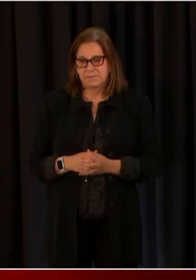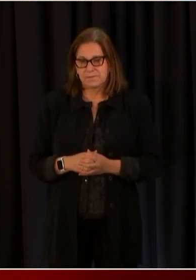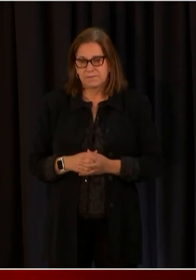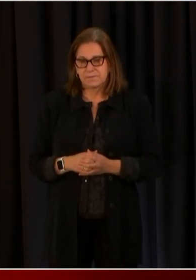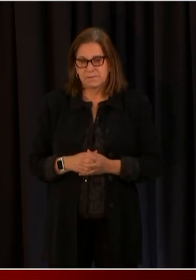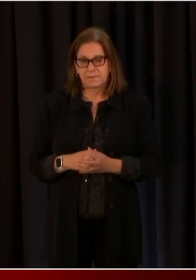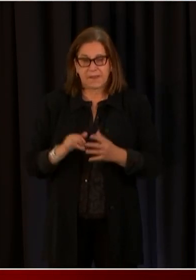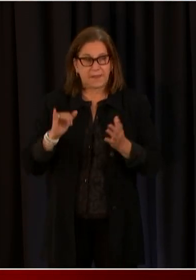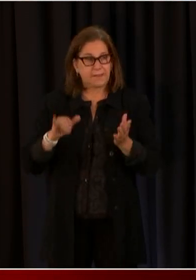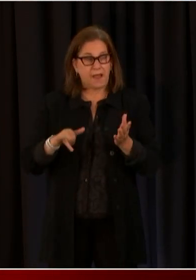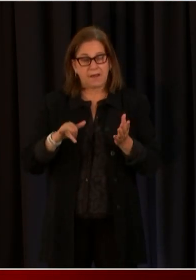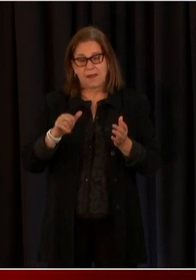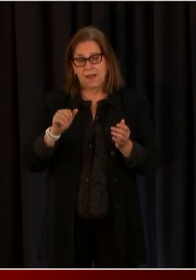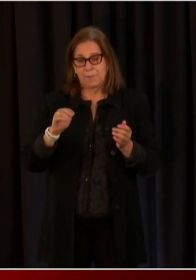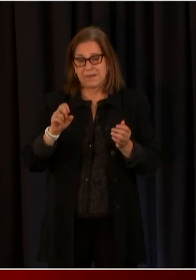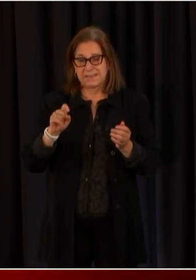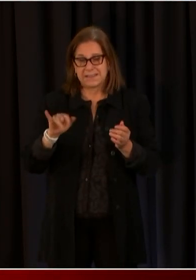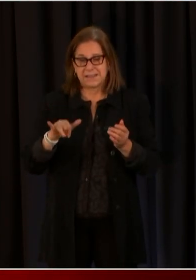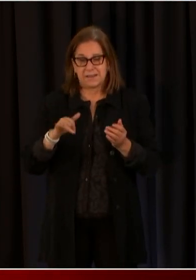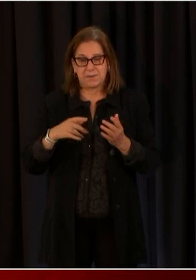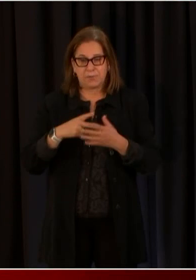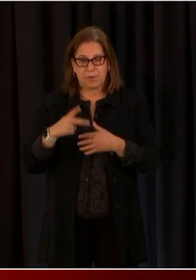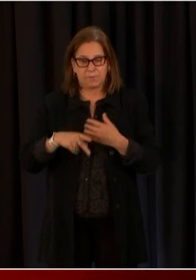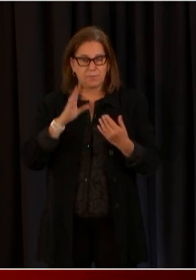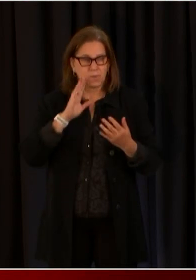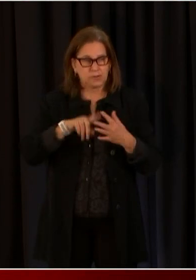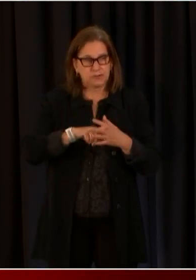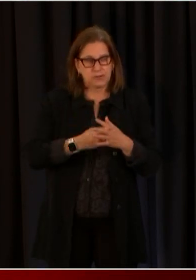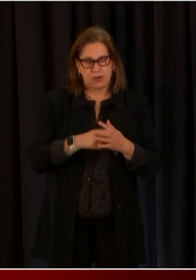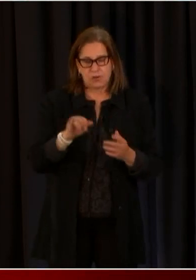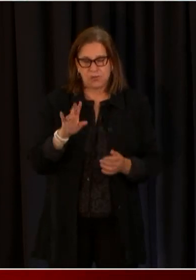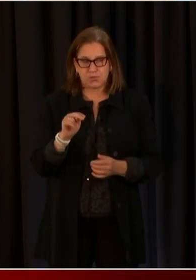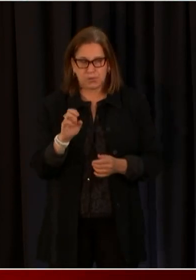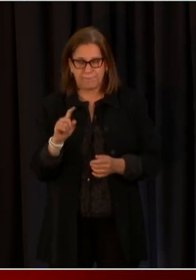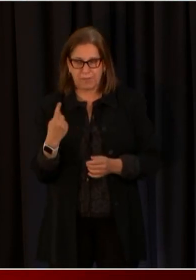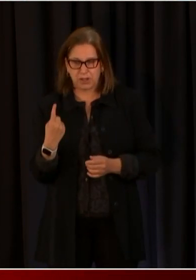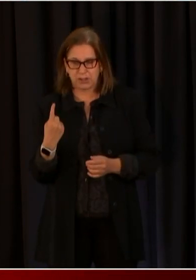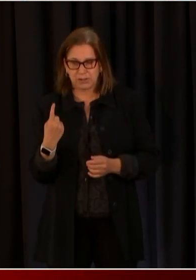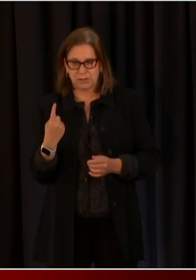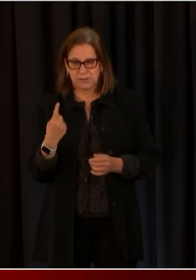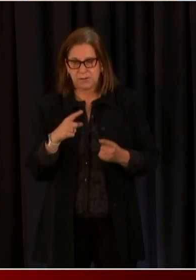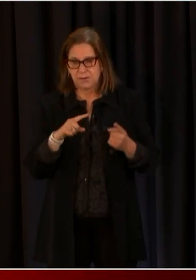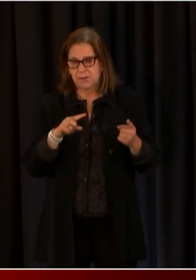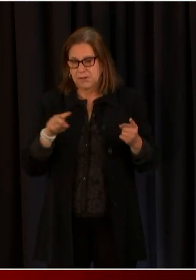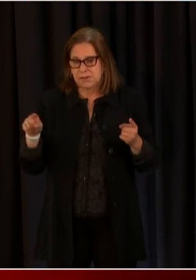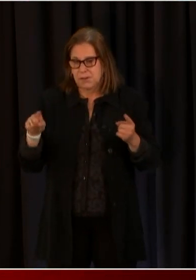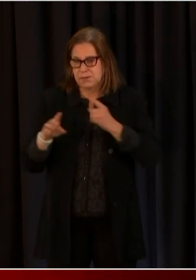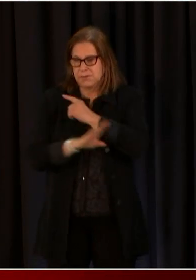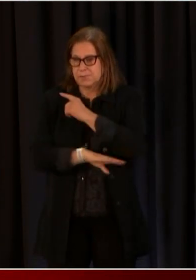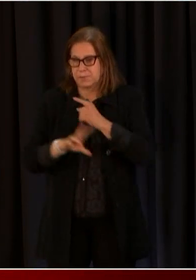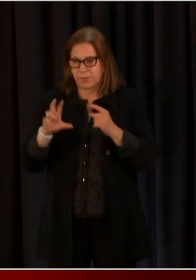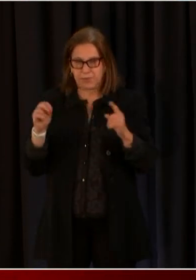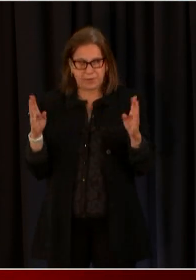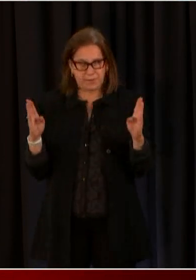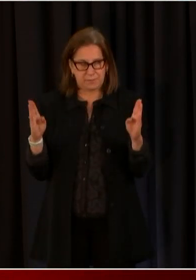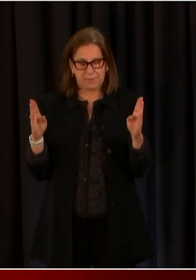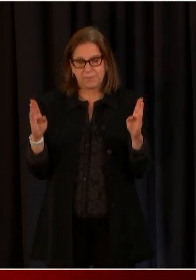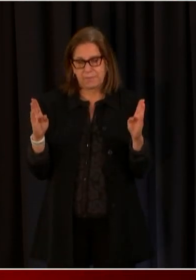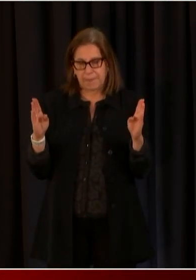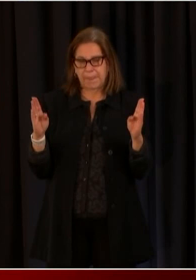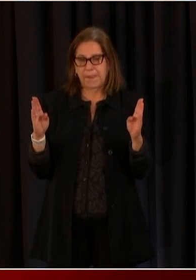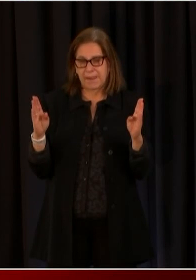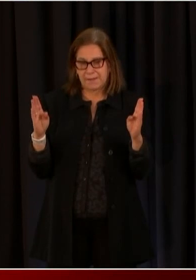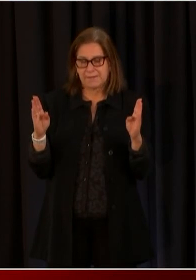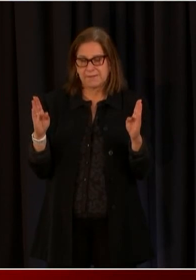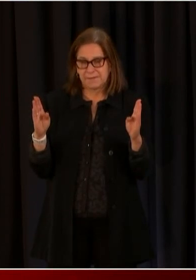amnesty program will run from this June 1st, to September 30th, and